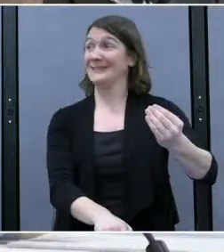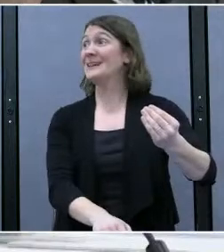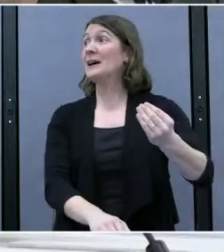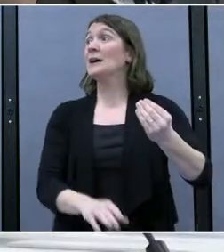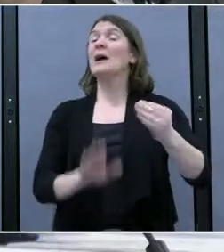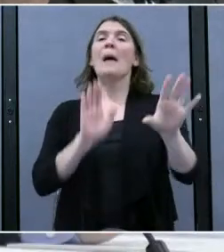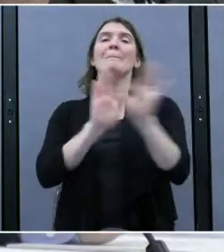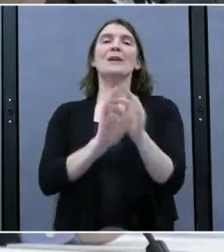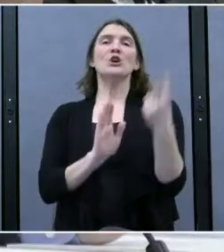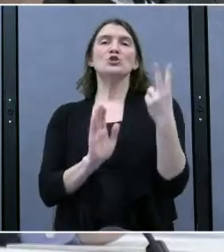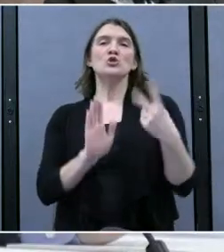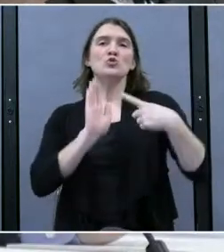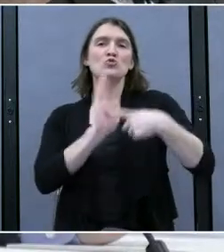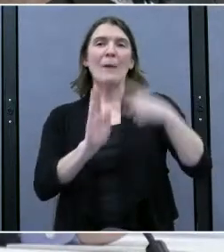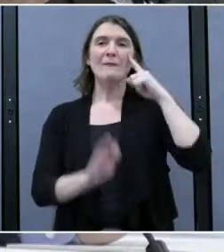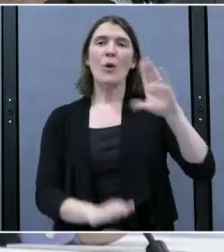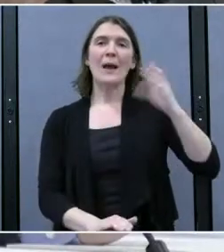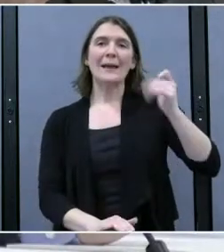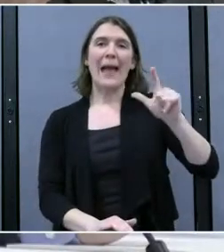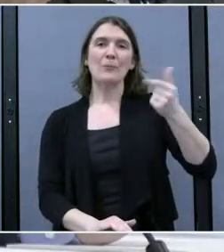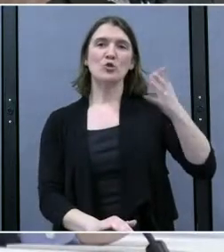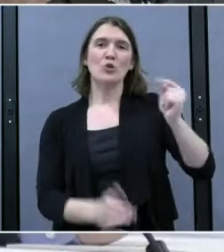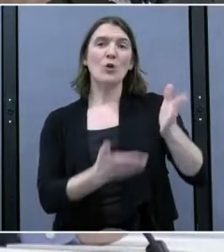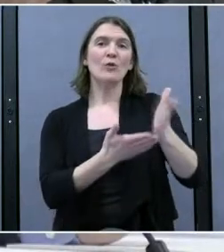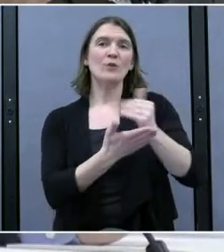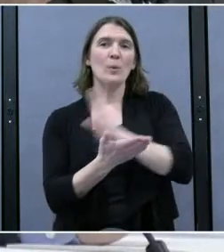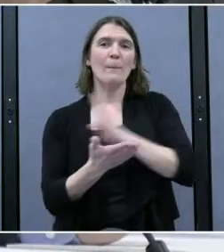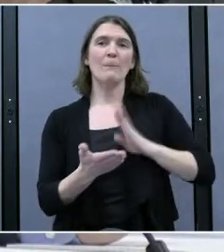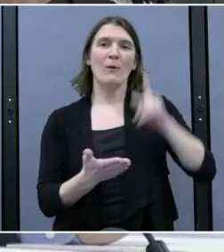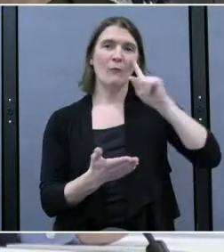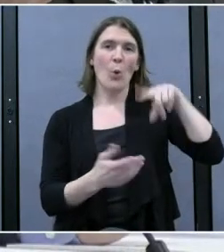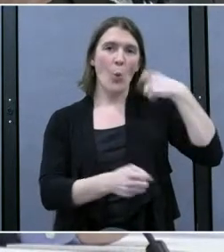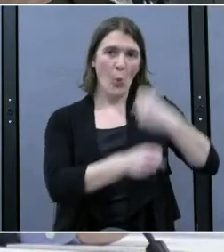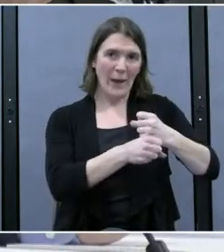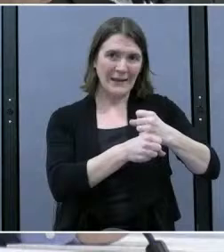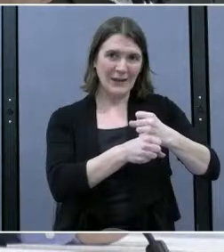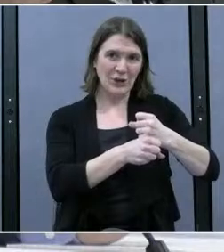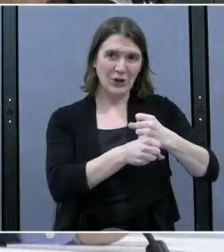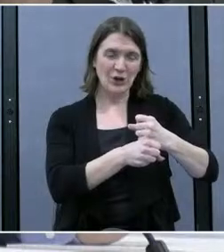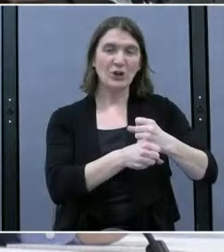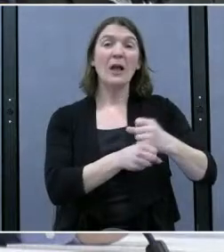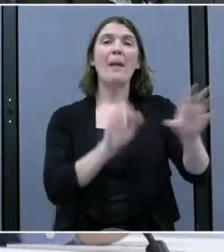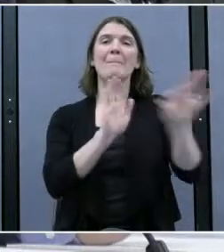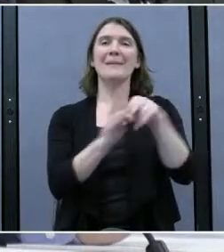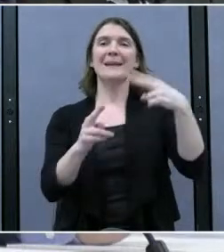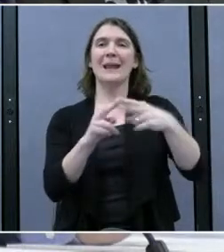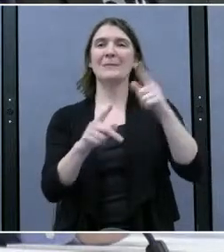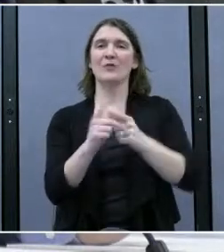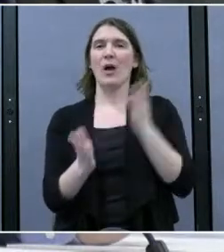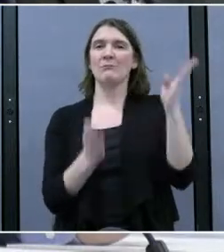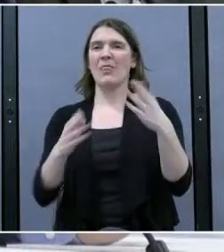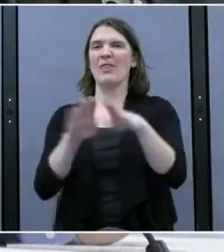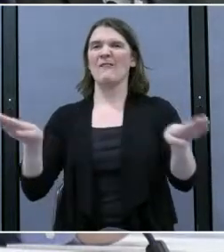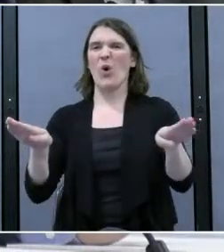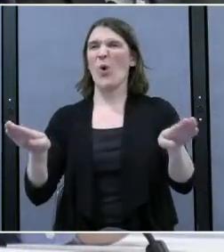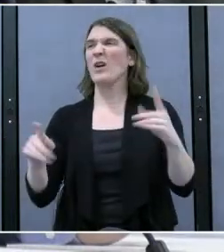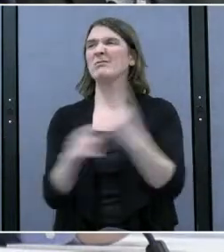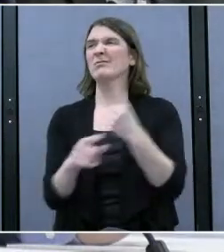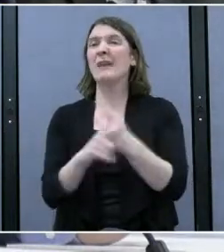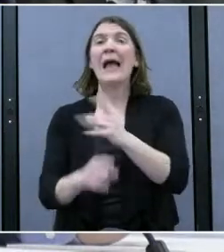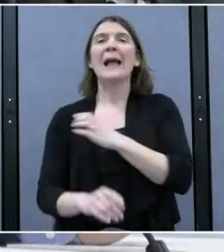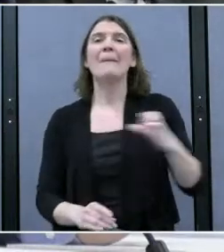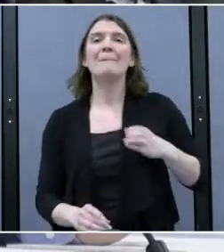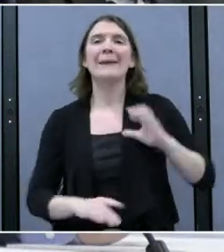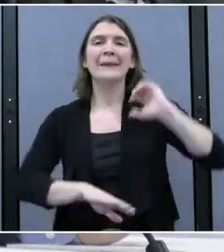2 representatives to the Capital Grant Review Board for a term of 1 year, members to be nominated from the floor. So this is a sort of